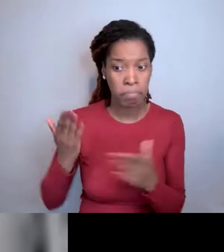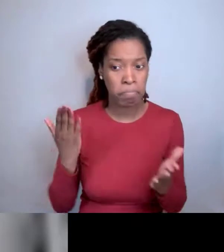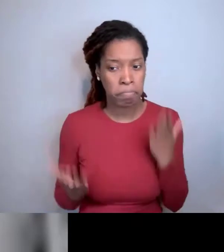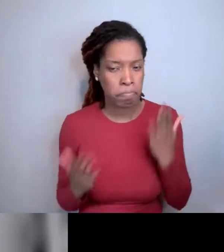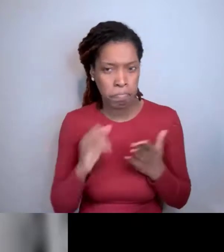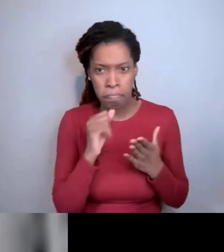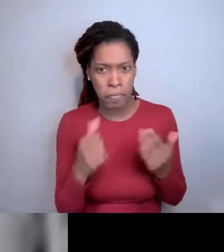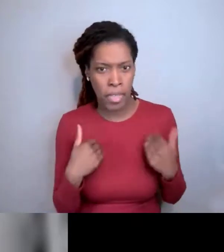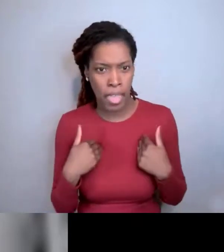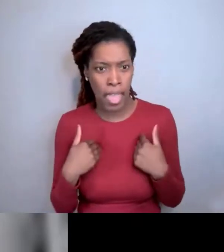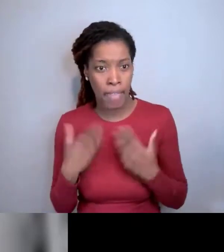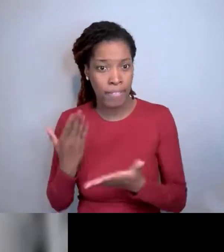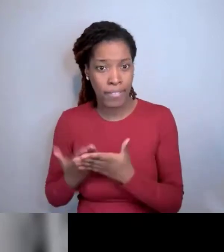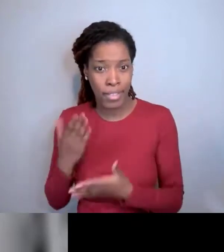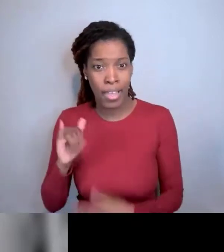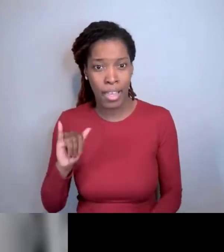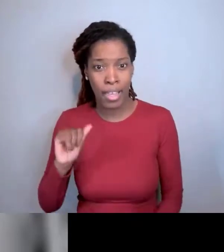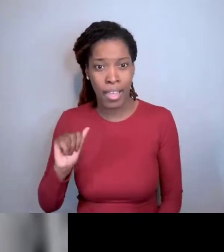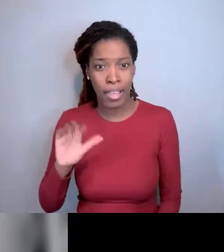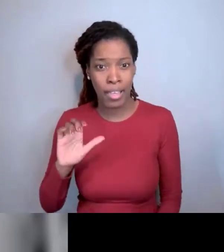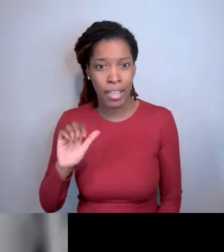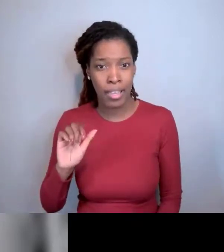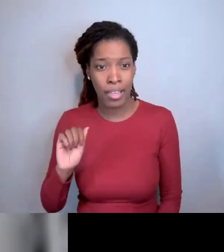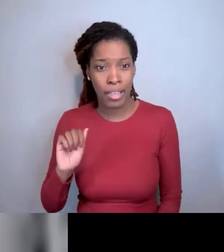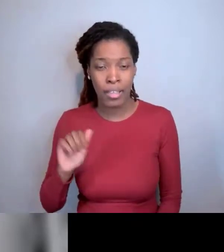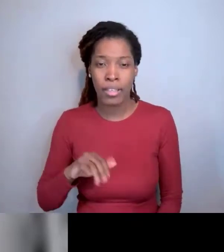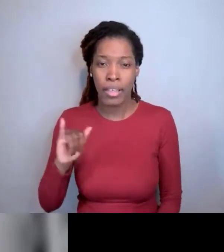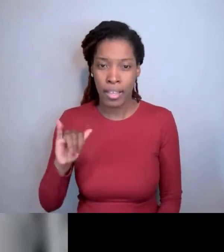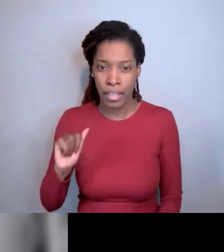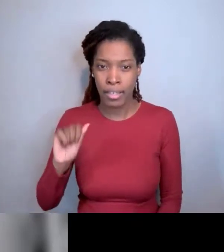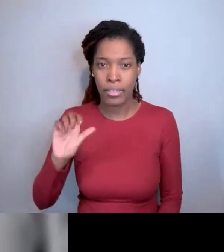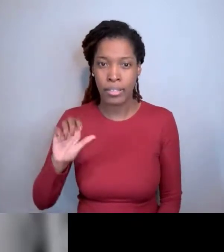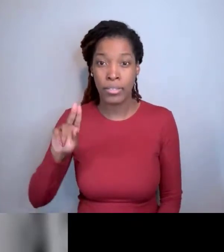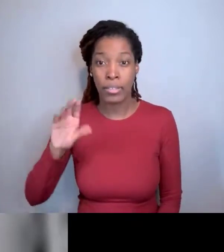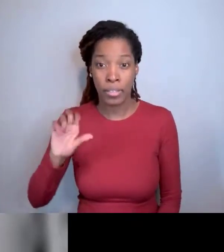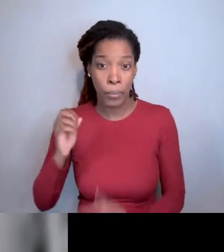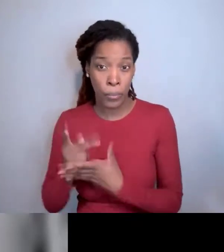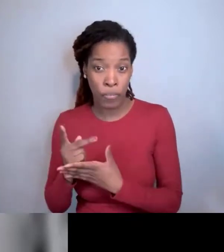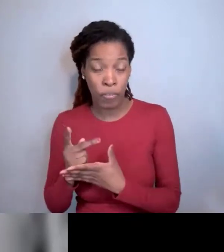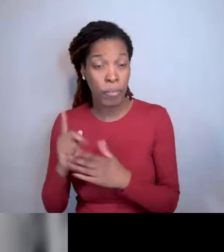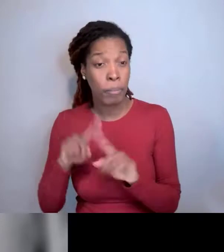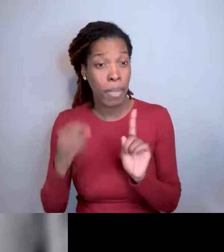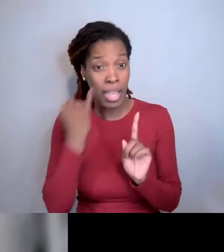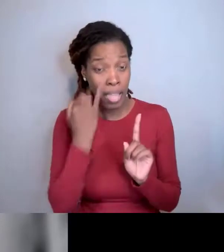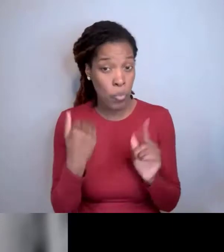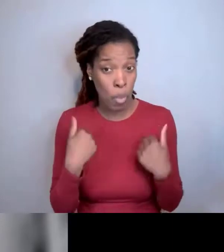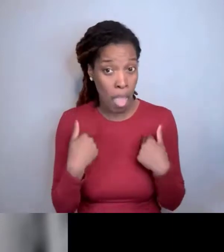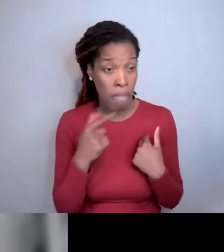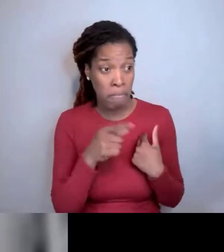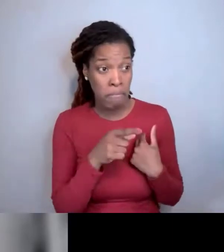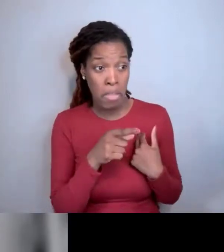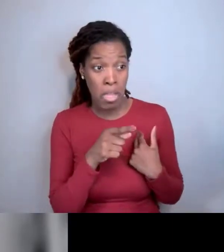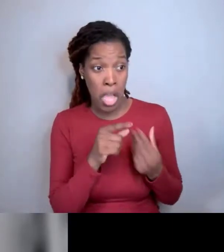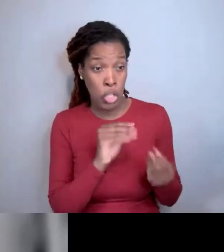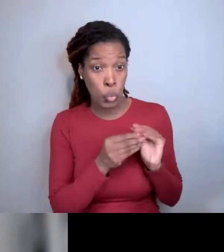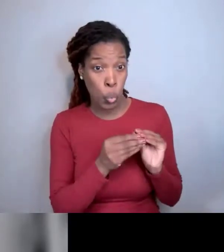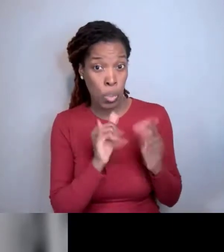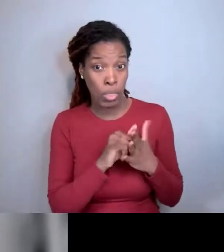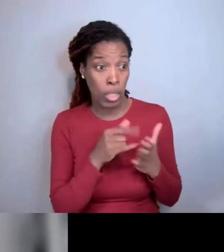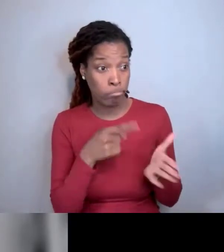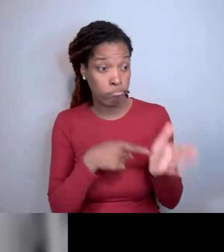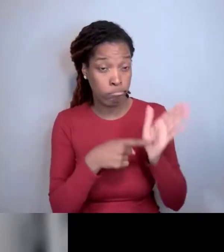of IACUC approval, but if you do have a fundable score, you will be notified, and that's when